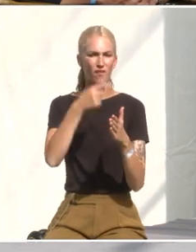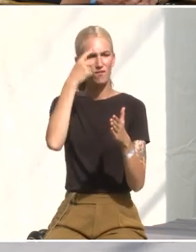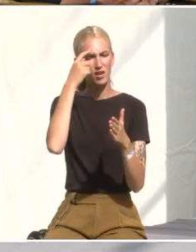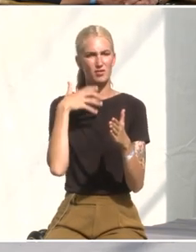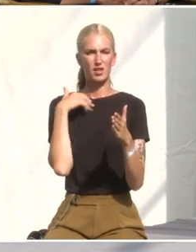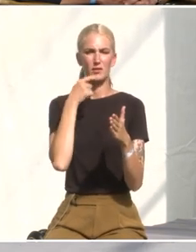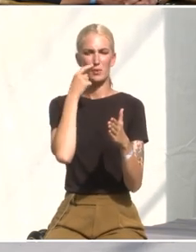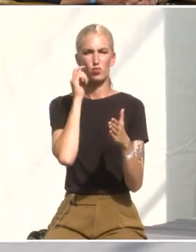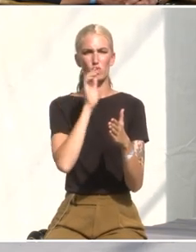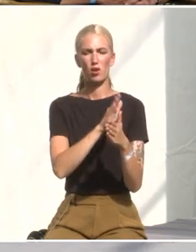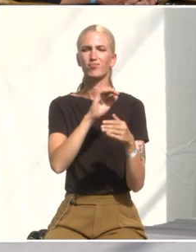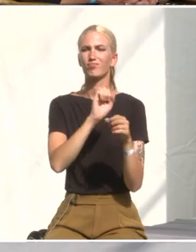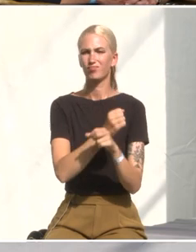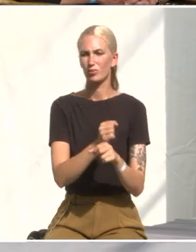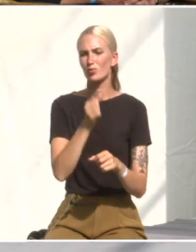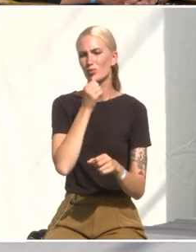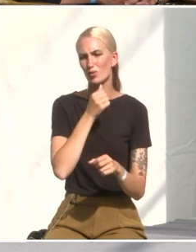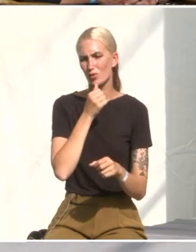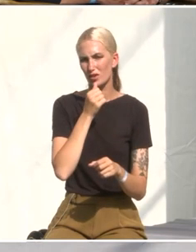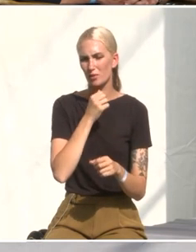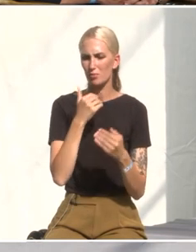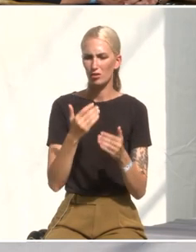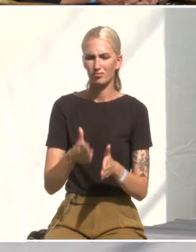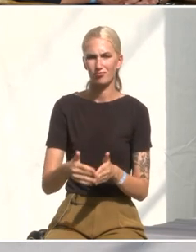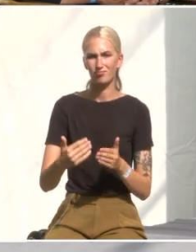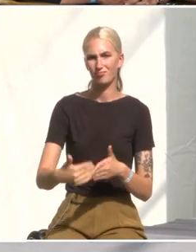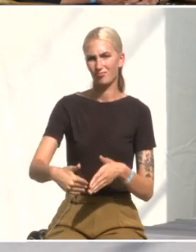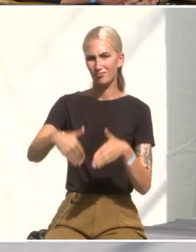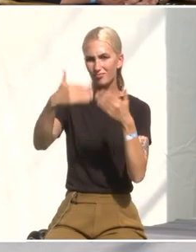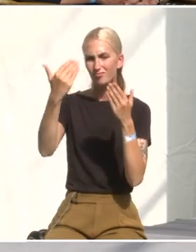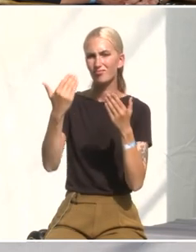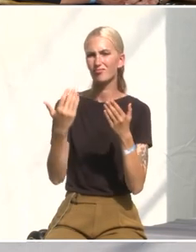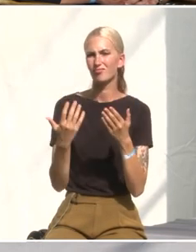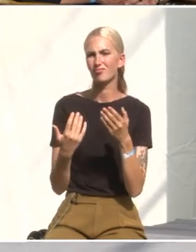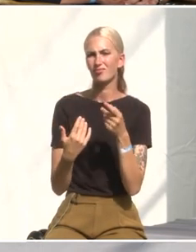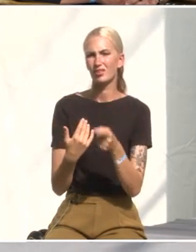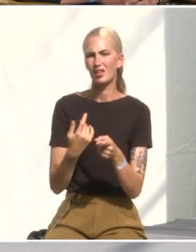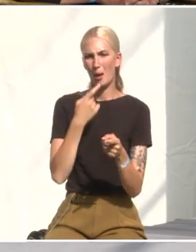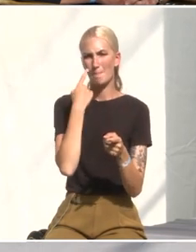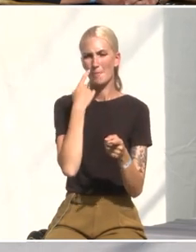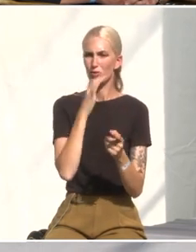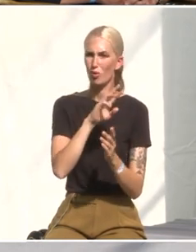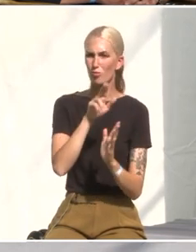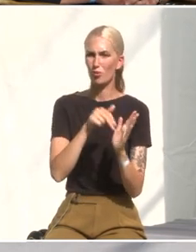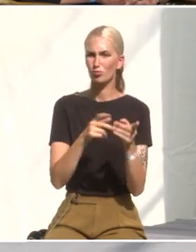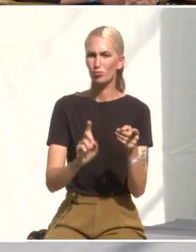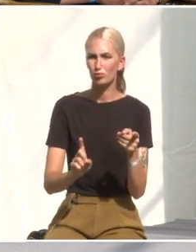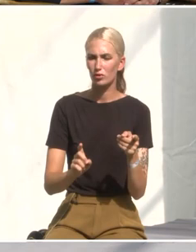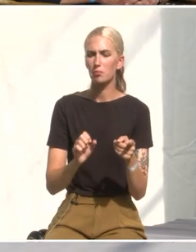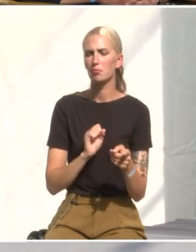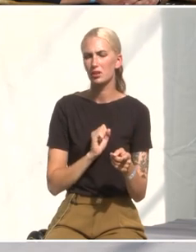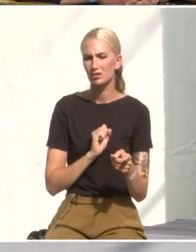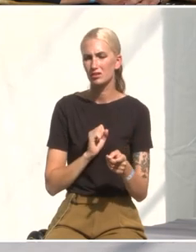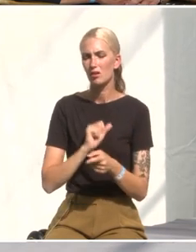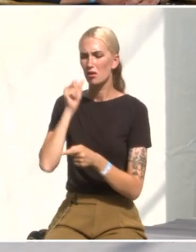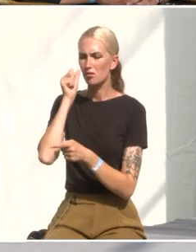a crucial gap in understanding and addressing the unique challenges faced by men. Because women